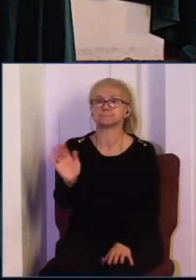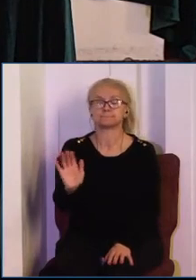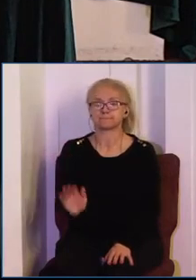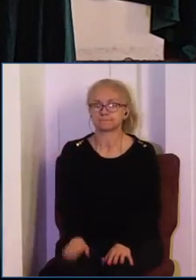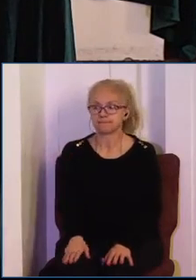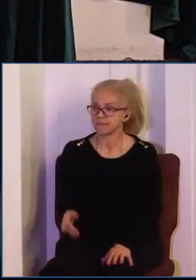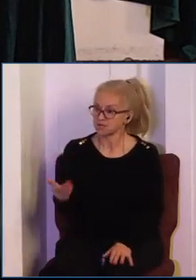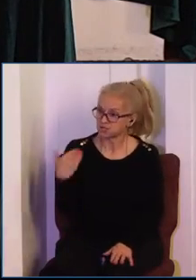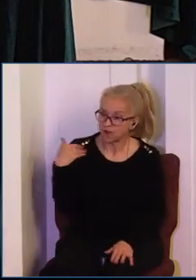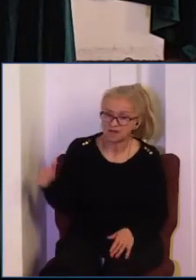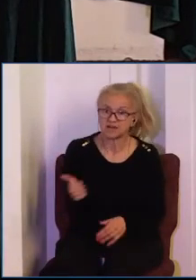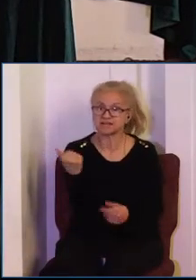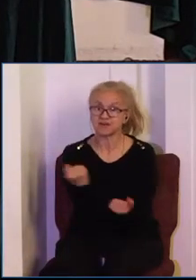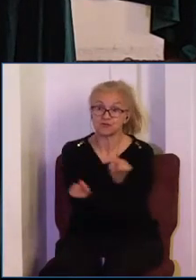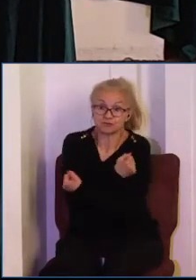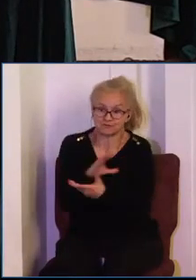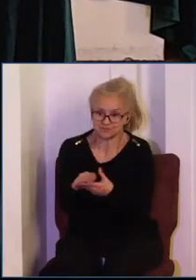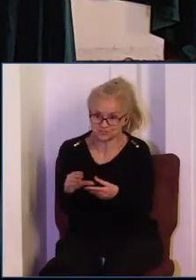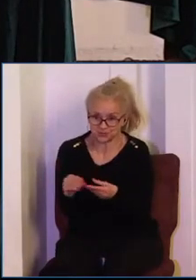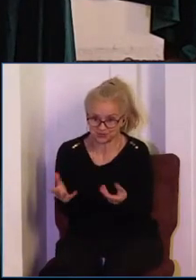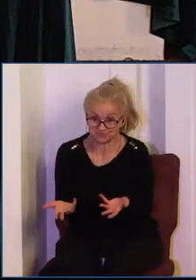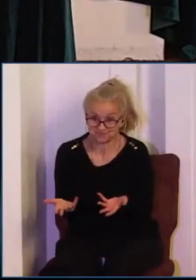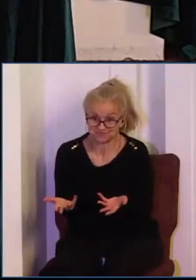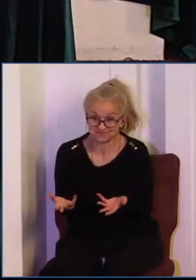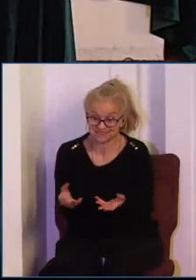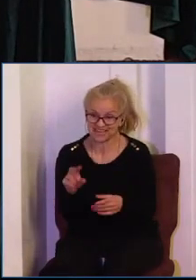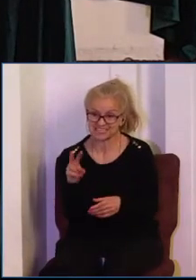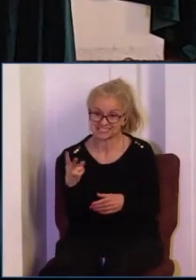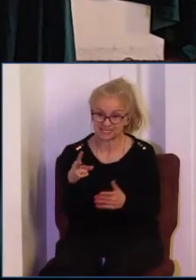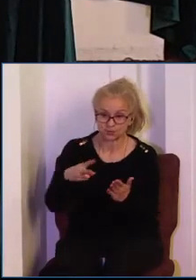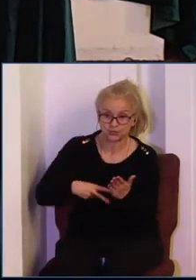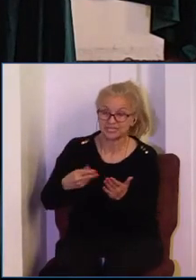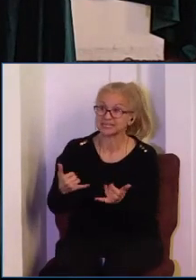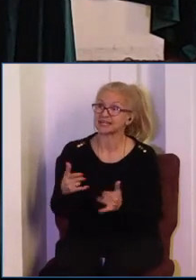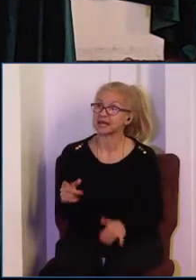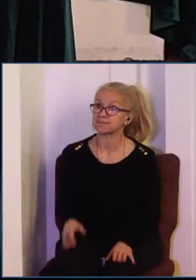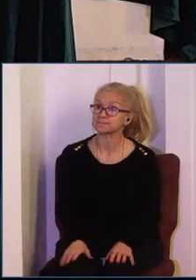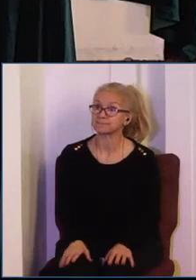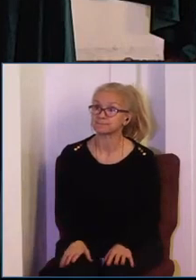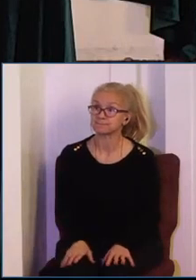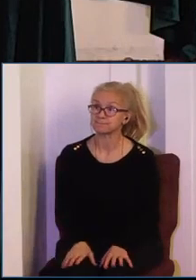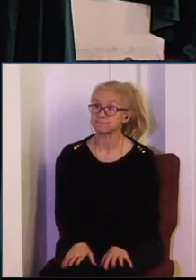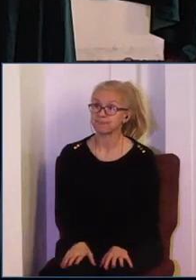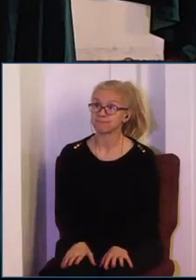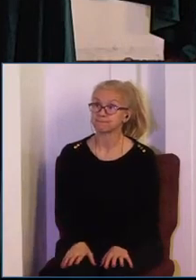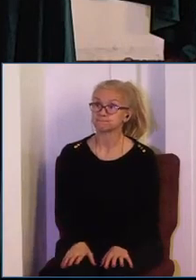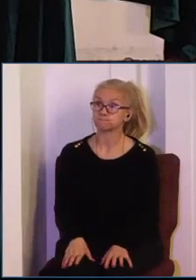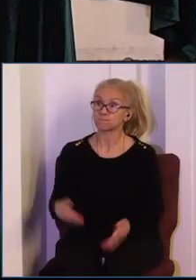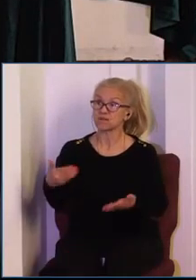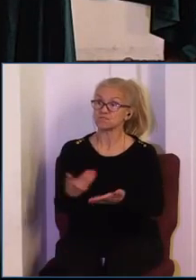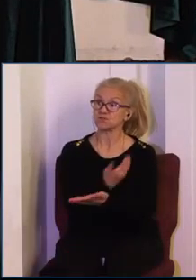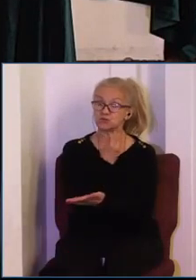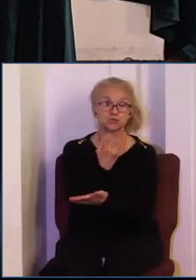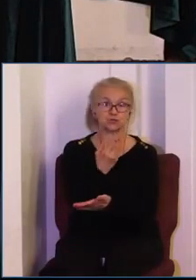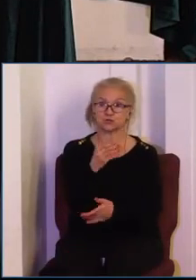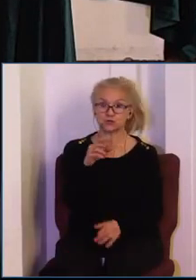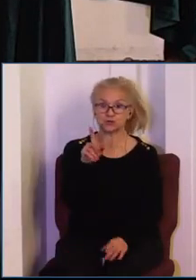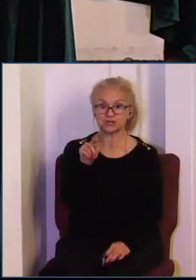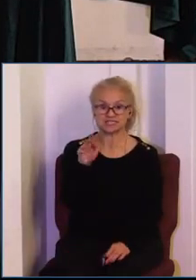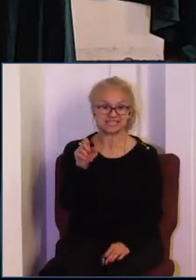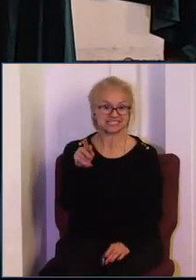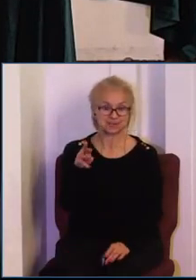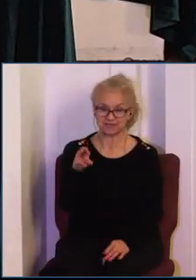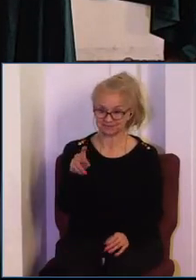Well, you have another love story in our second reading today from the New Testament. We have